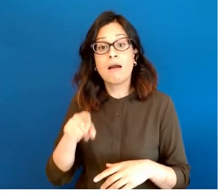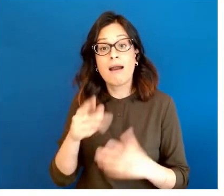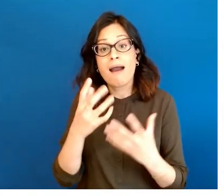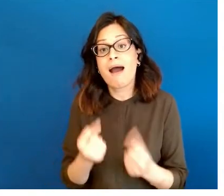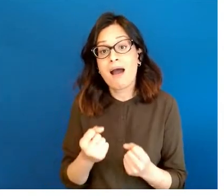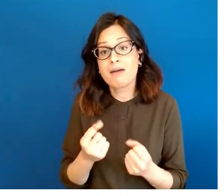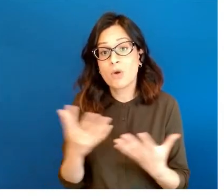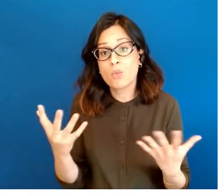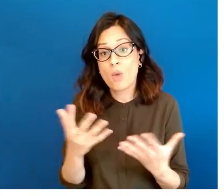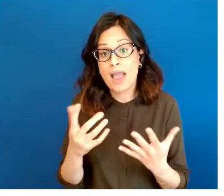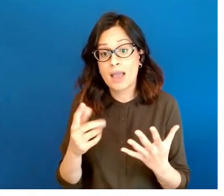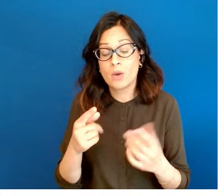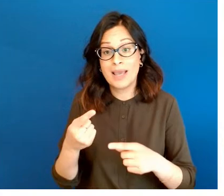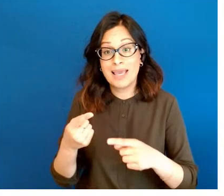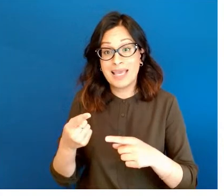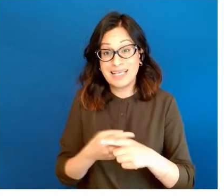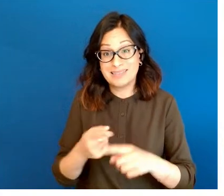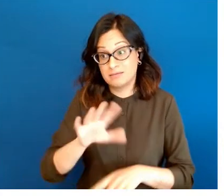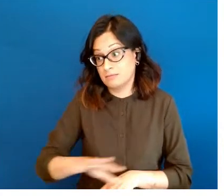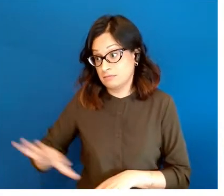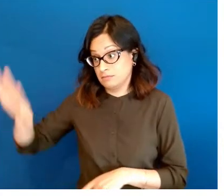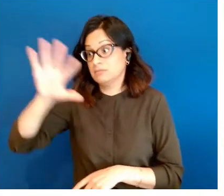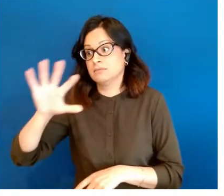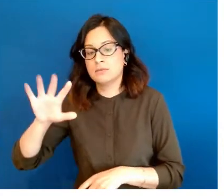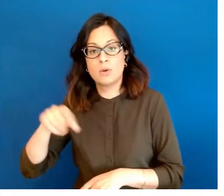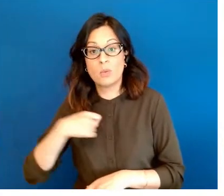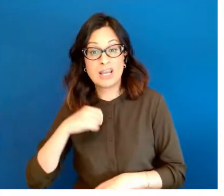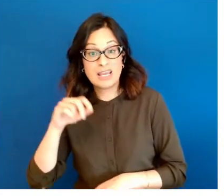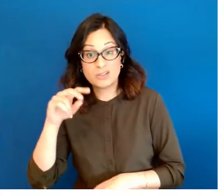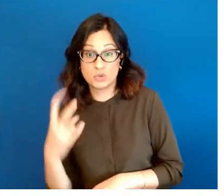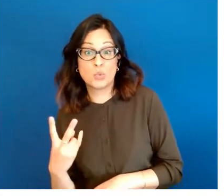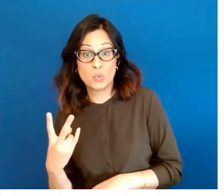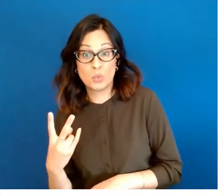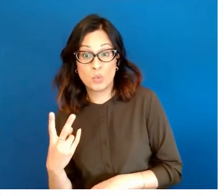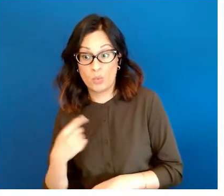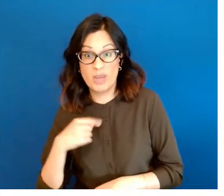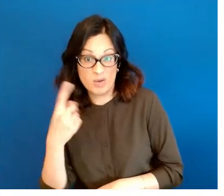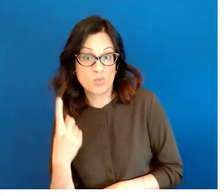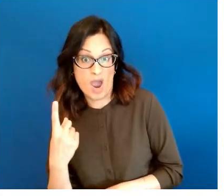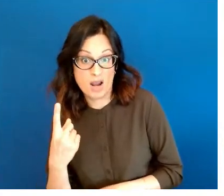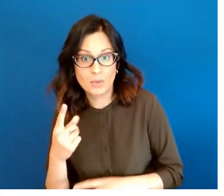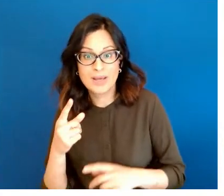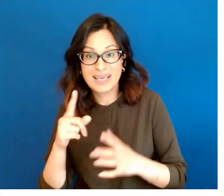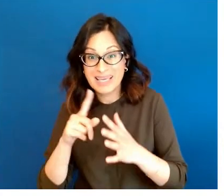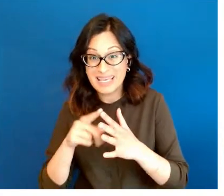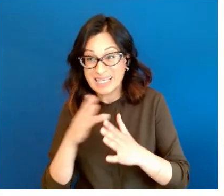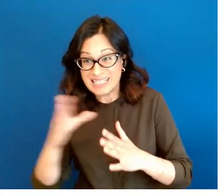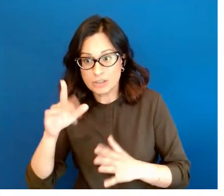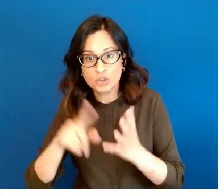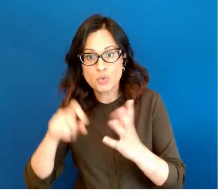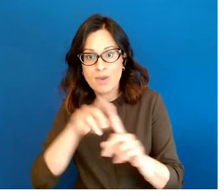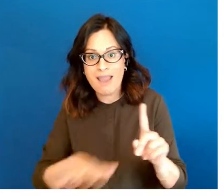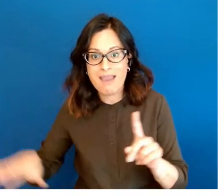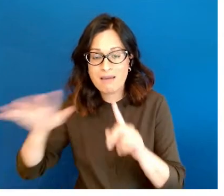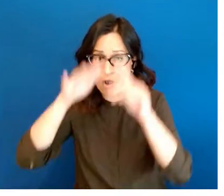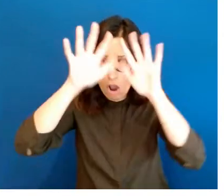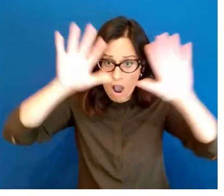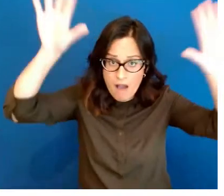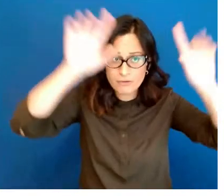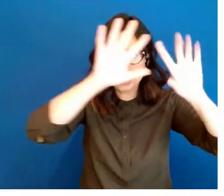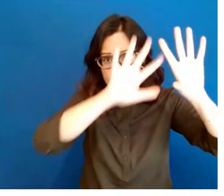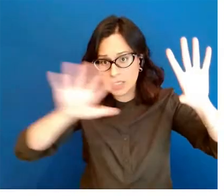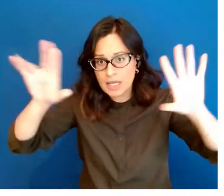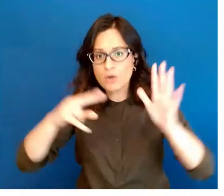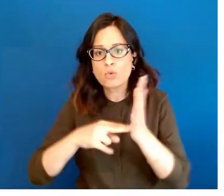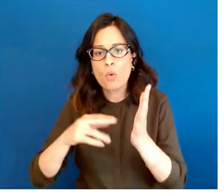the whole of Eastern region, the east of UK, which covers all the way from Hertfordshire, Northamptonshire, Bedfordshire